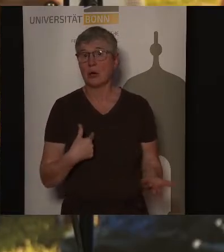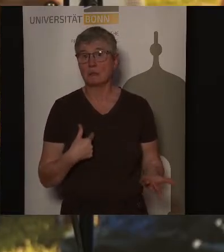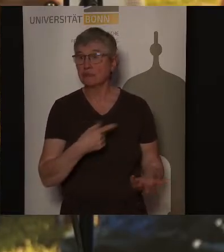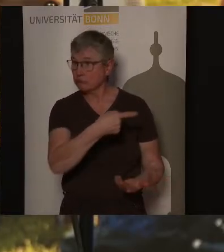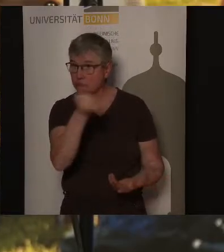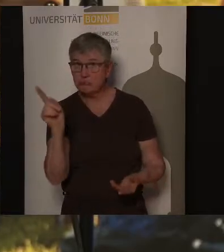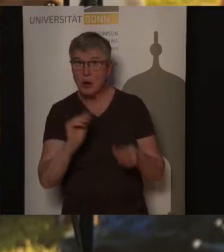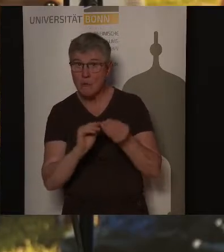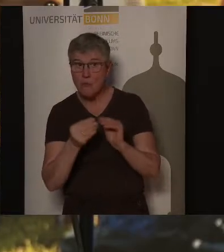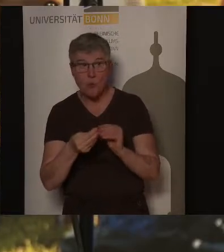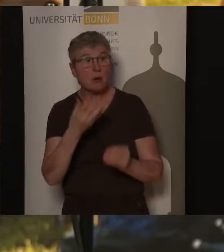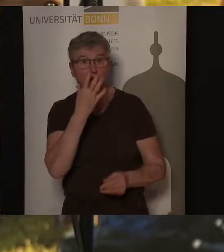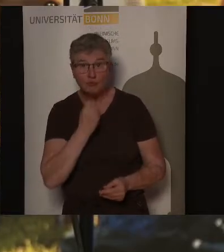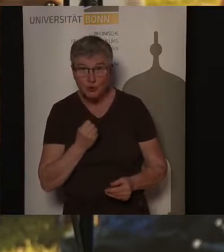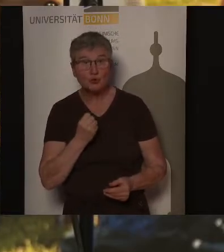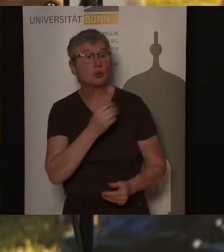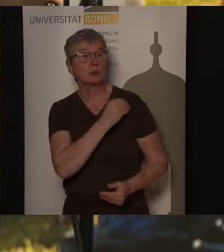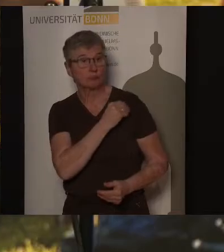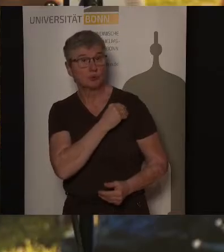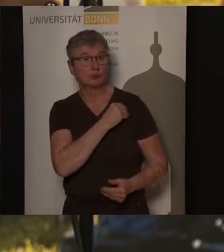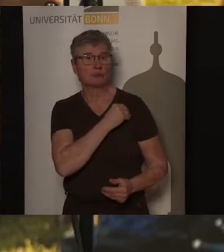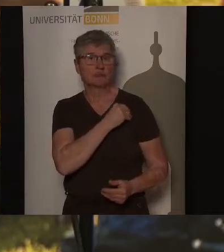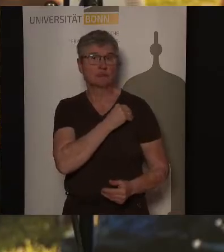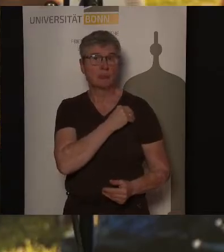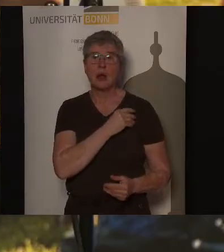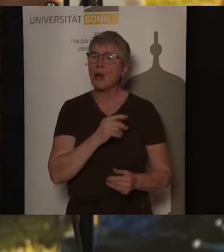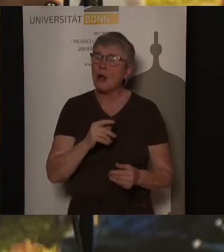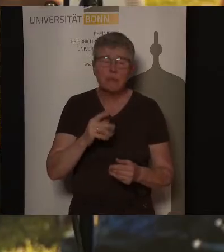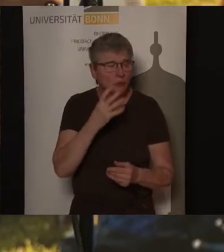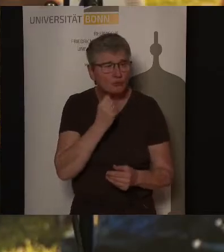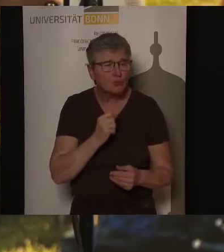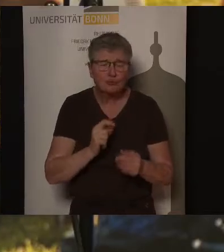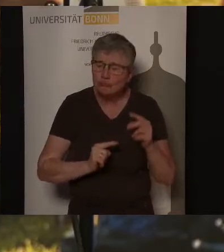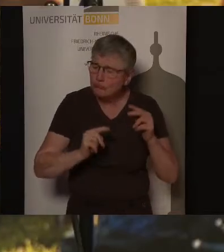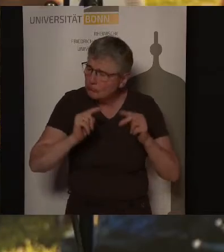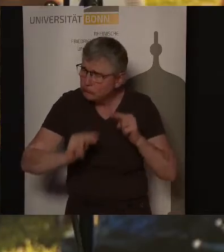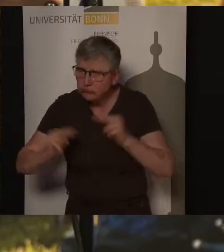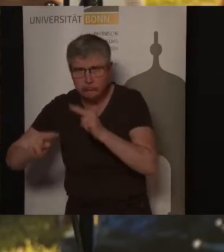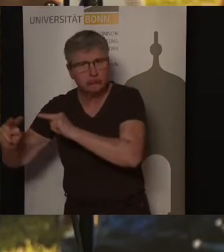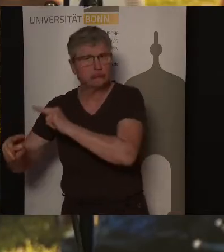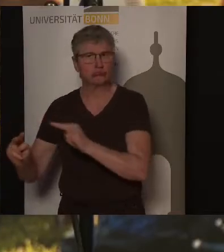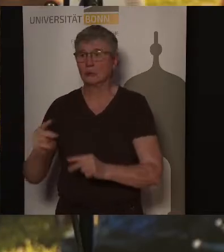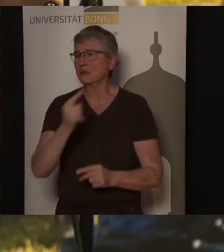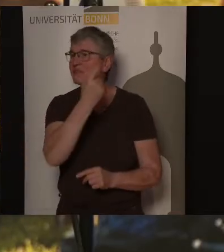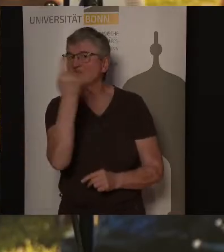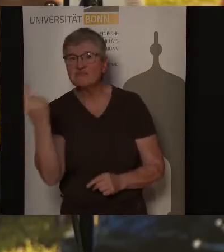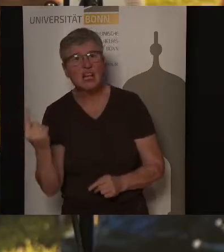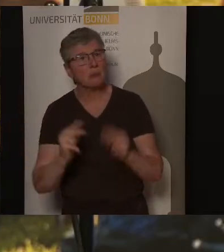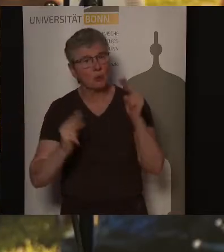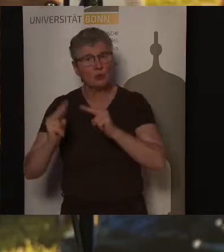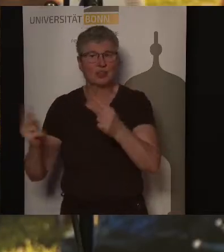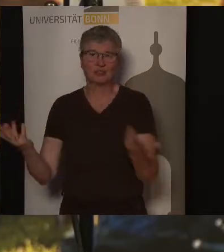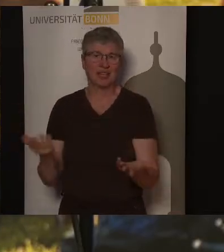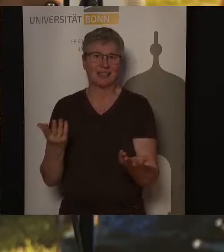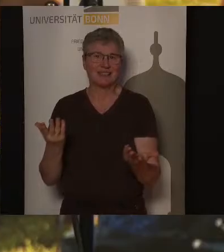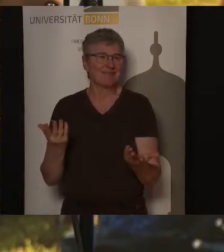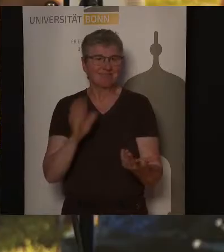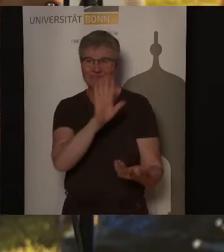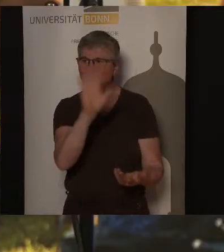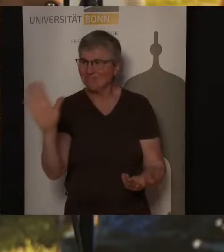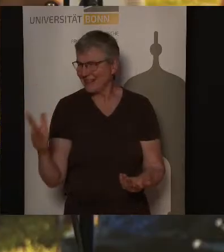here for you during your studies. It might be matters of all color,